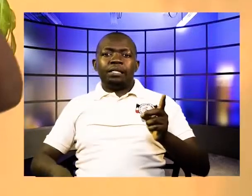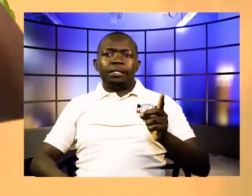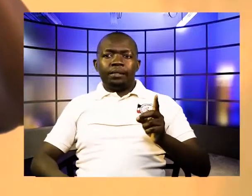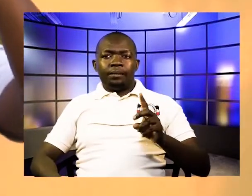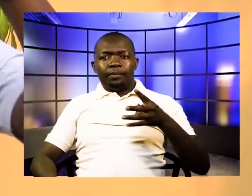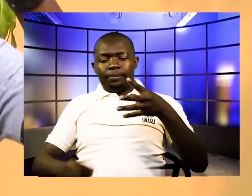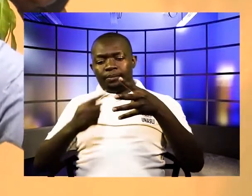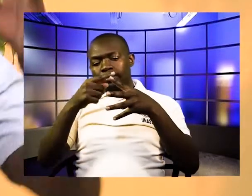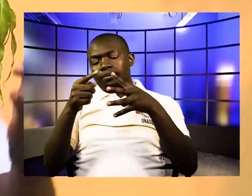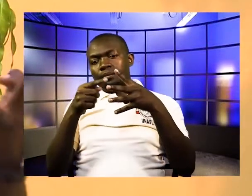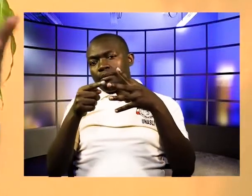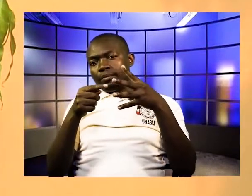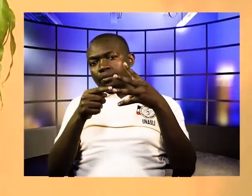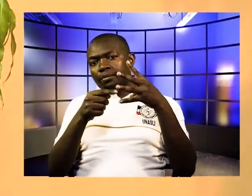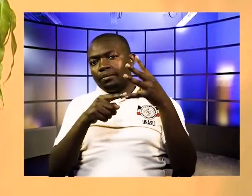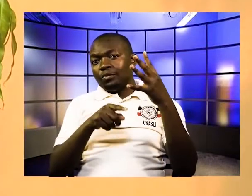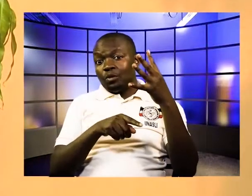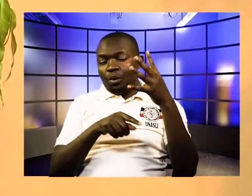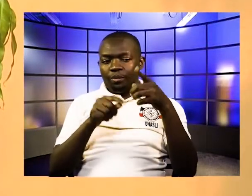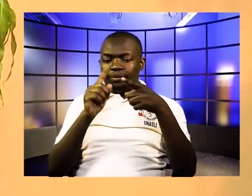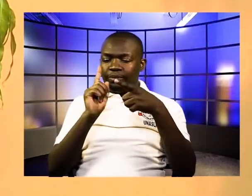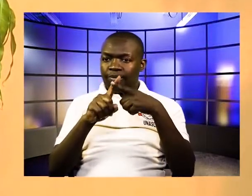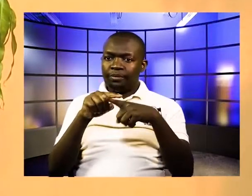Those are four things. Prevent,